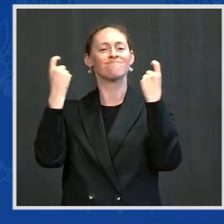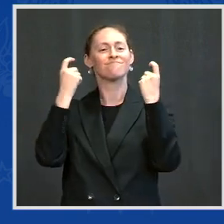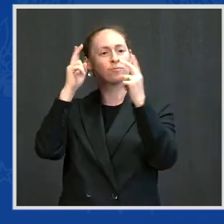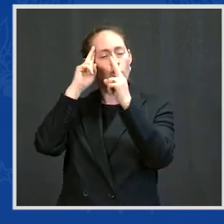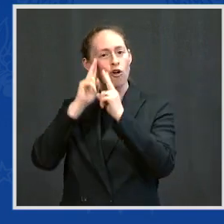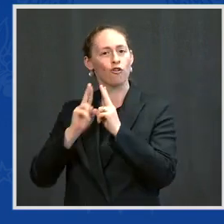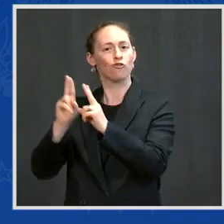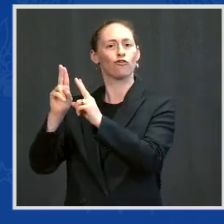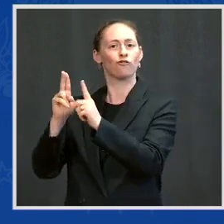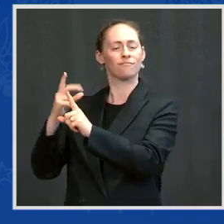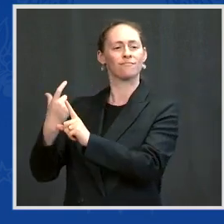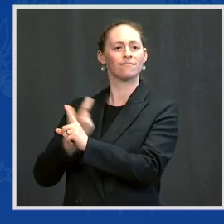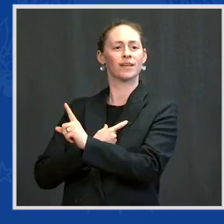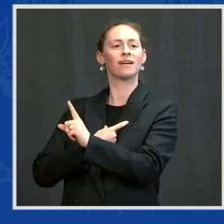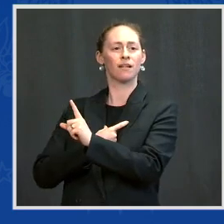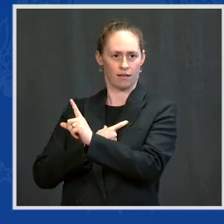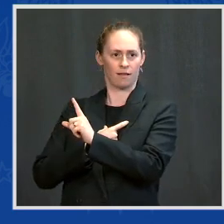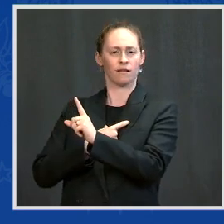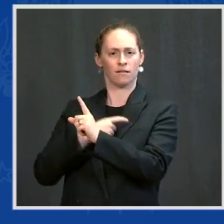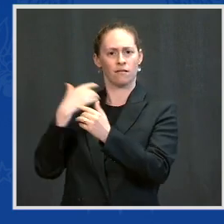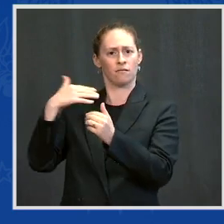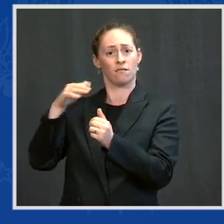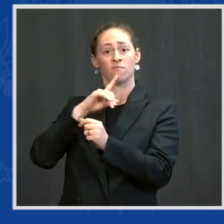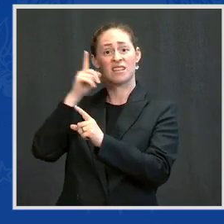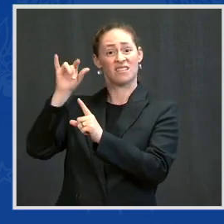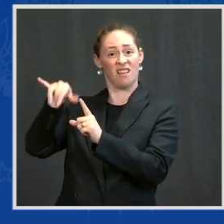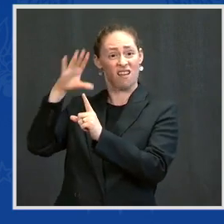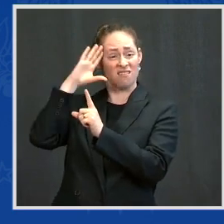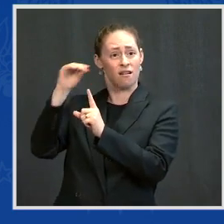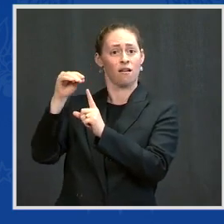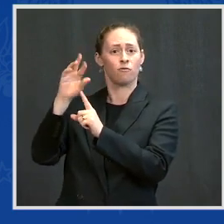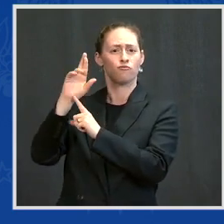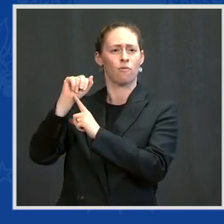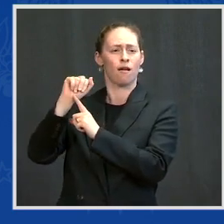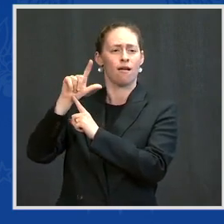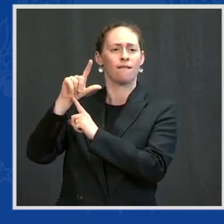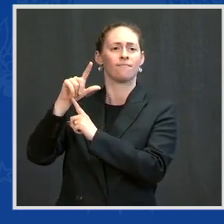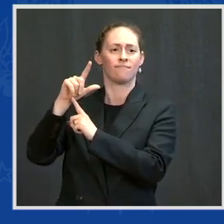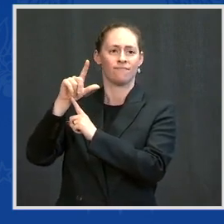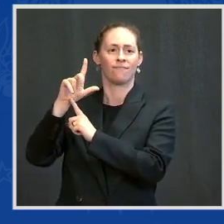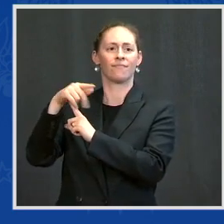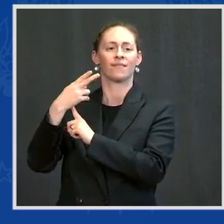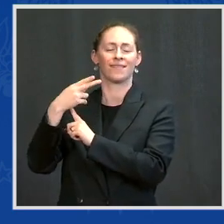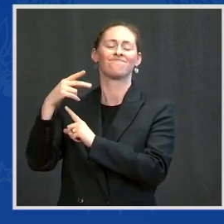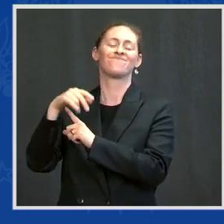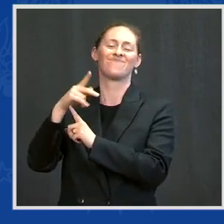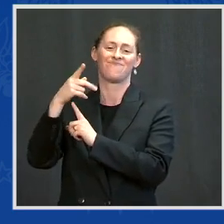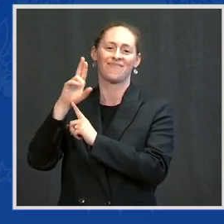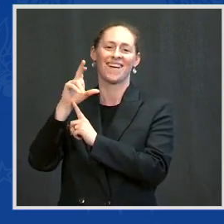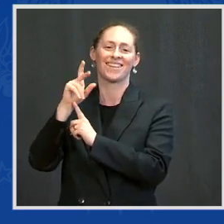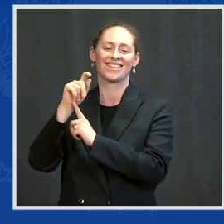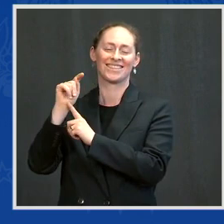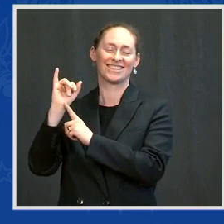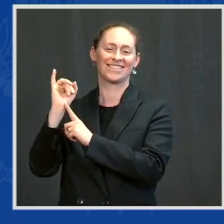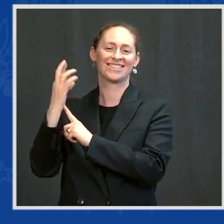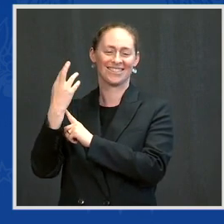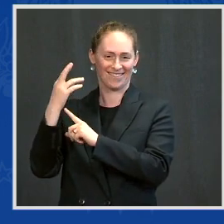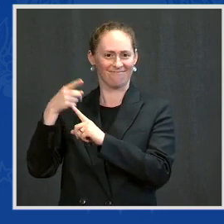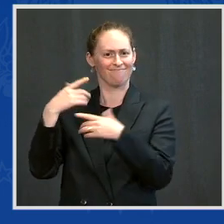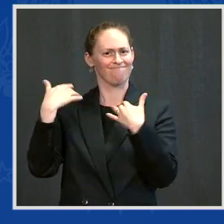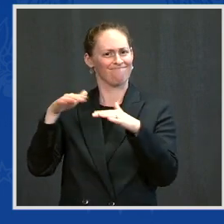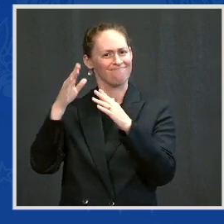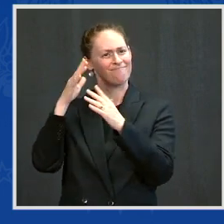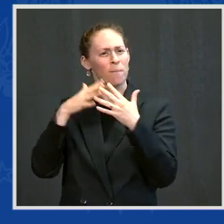Colonel Ralph Puckett, Jr. And I want to thank you again, Mr. President, for joining us. It was special. I don't